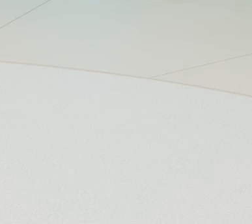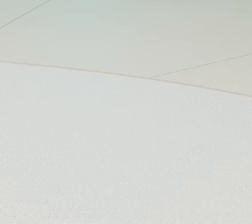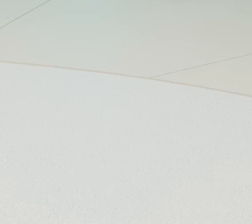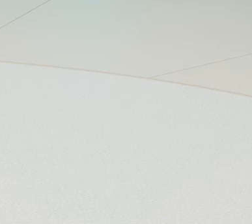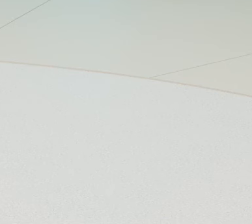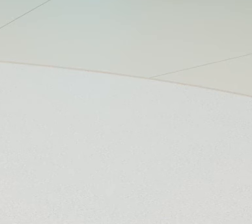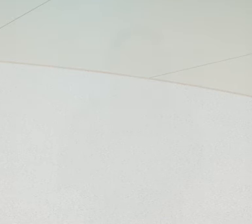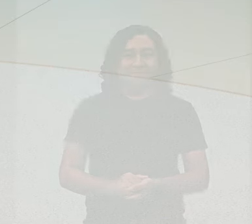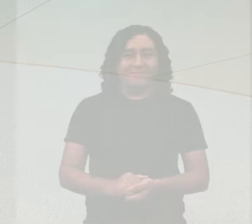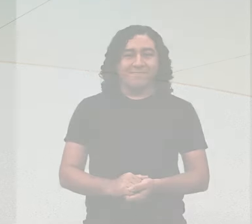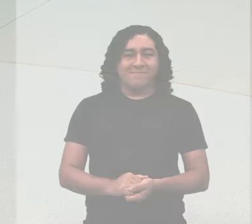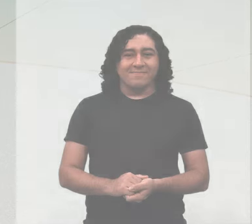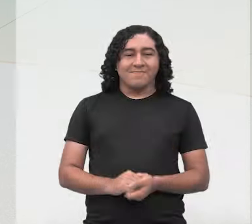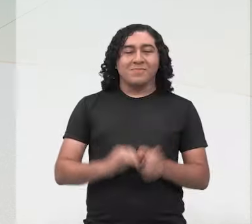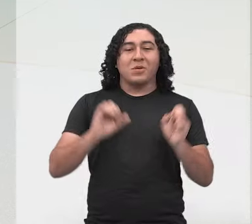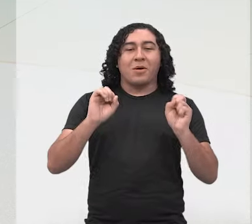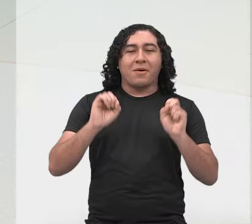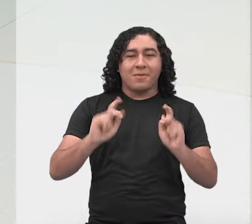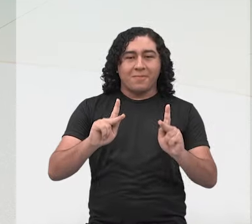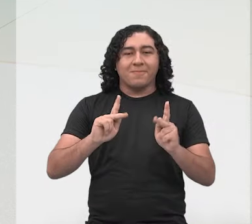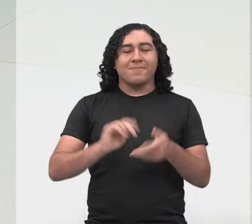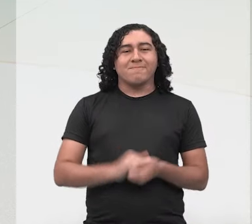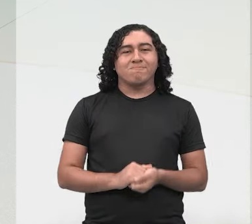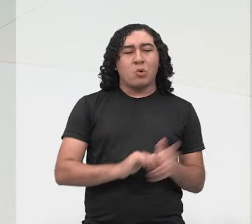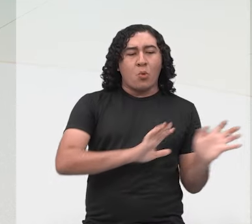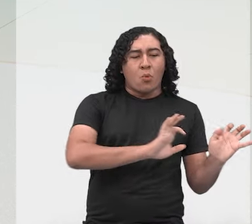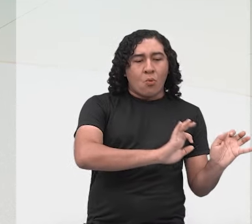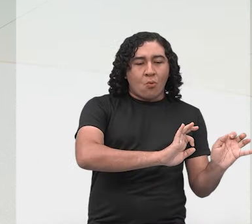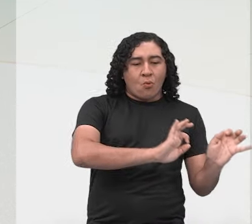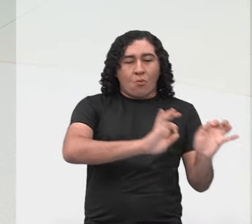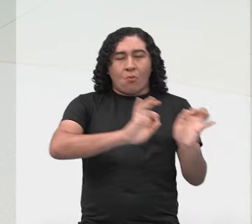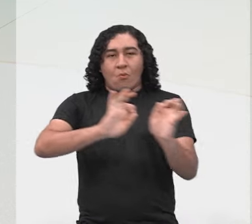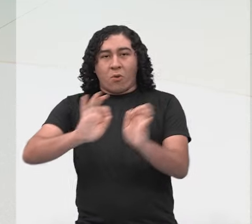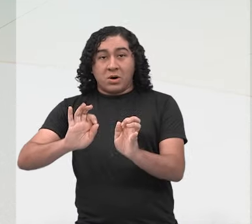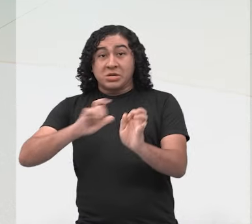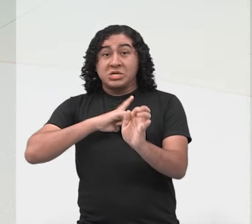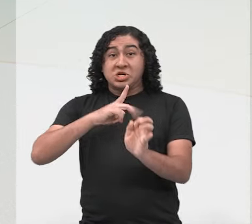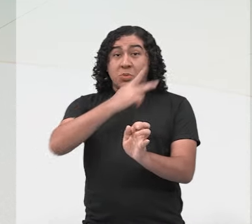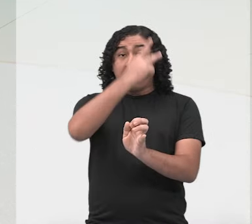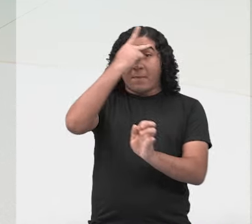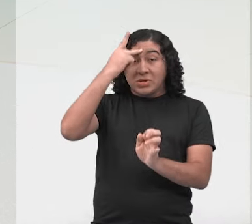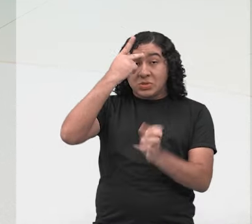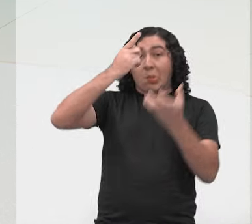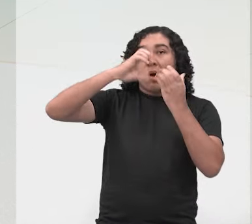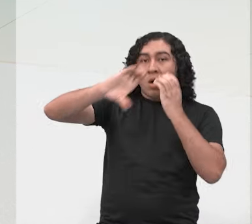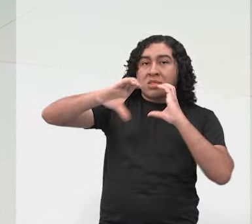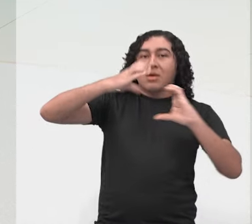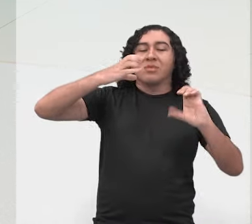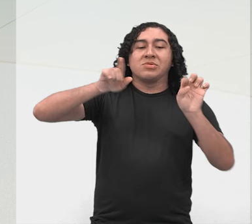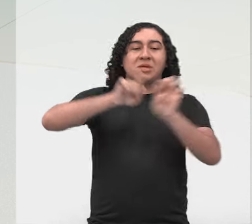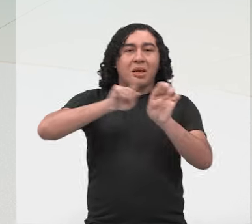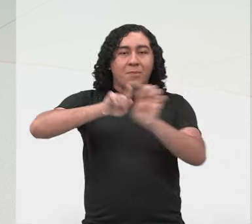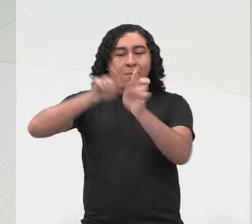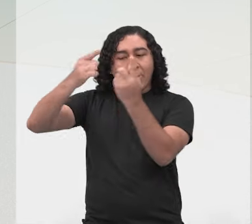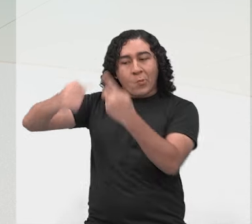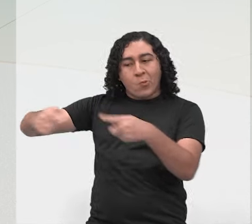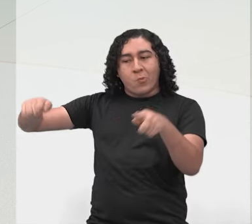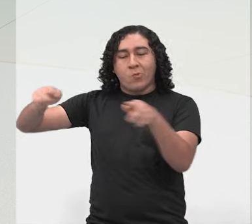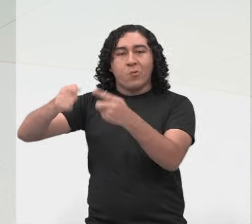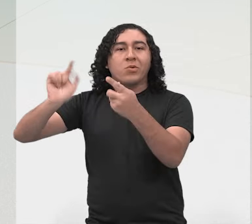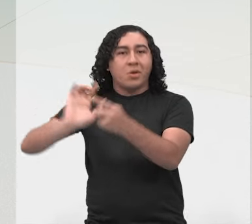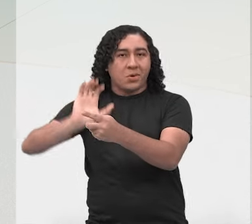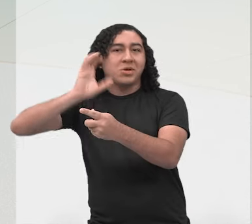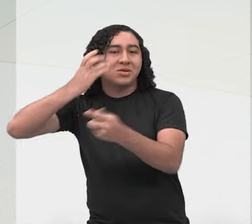plain. Muito bem. Então vocês viram que já entrou o que? A voz e o instrumento musical. E aí nós vamos agora passar